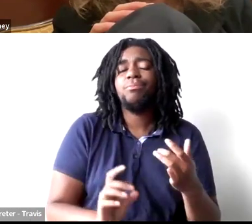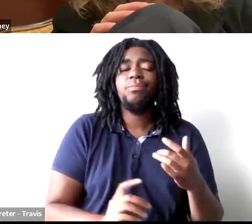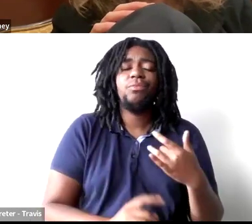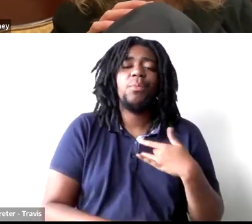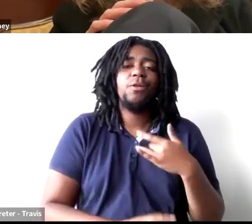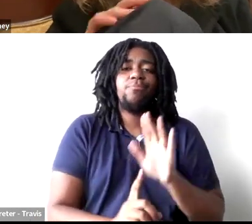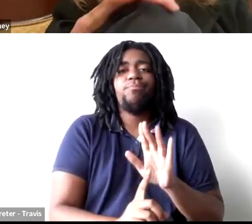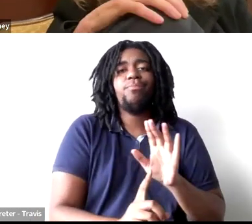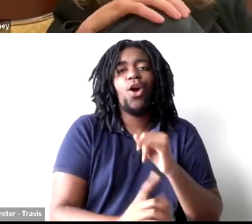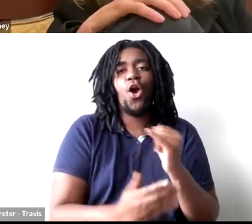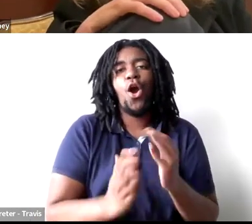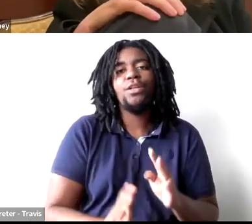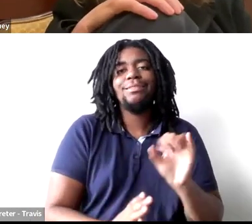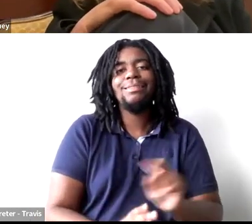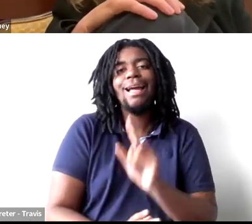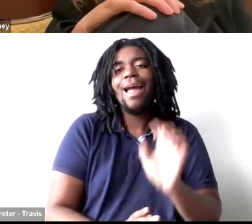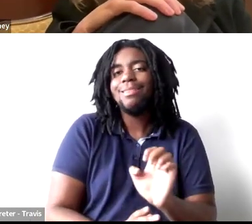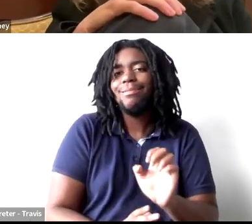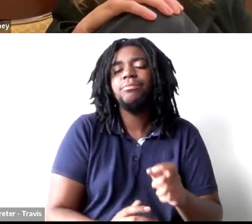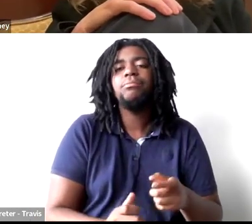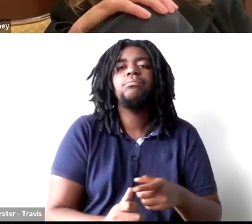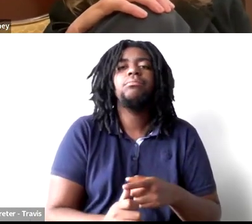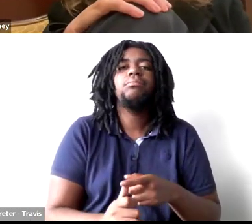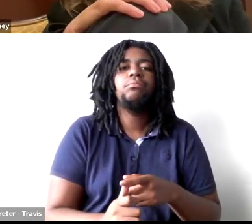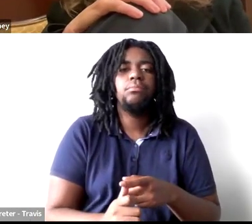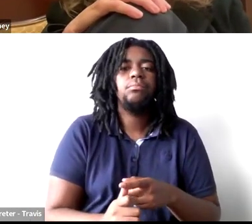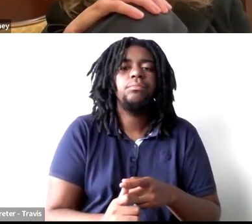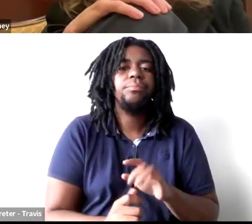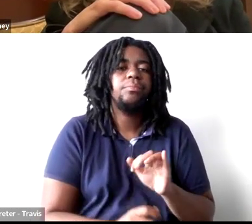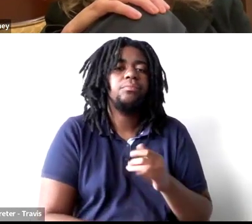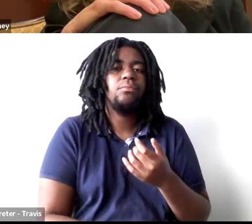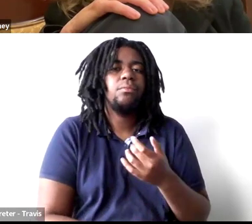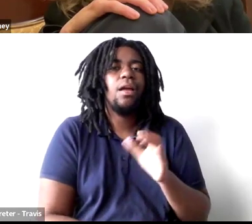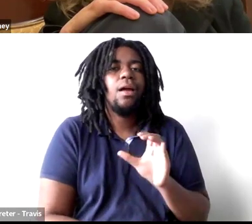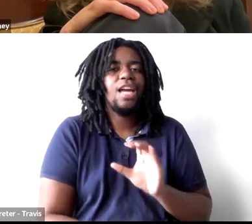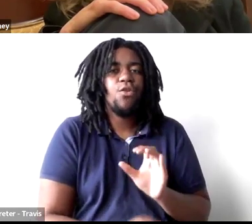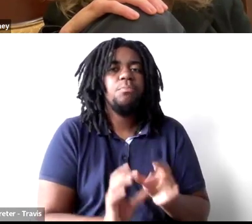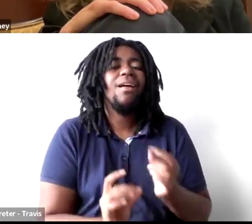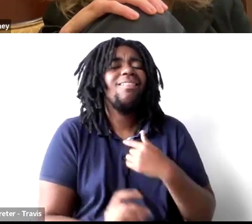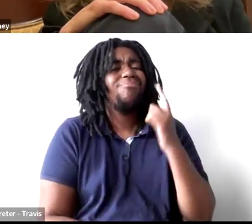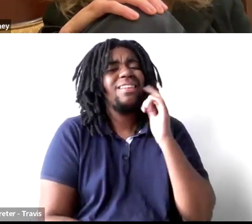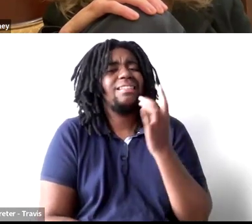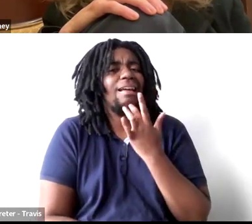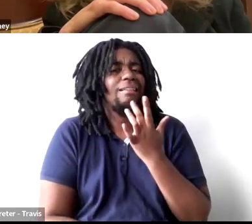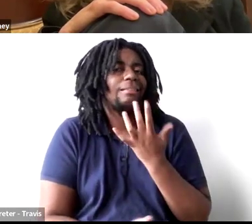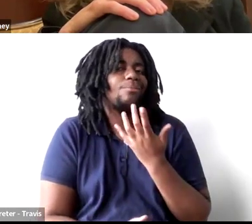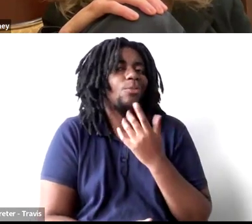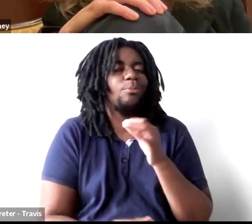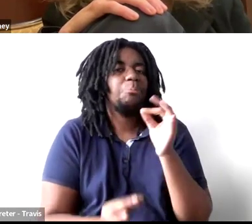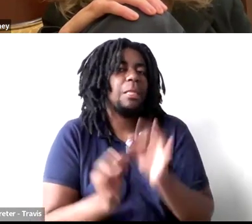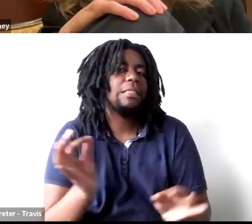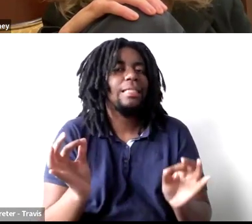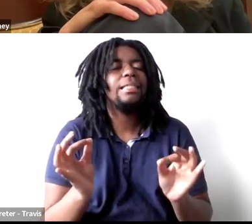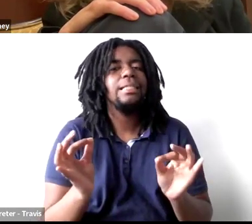taste, or the time involved. I think it's taste to a great extent, or some simplicity. I mean,